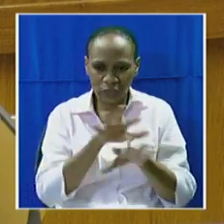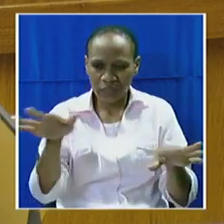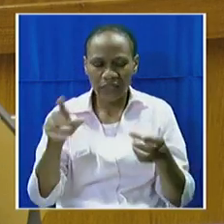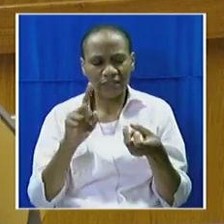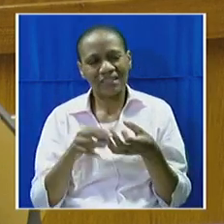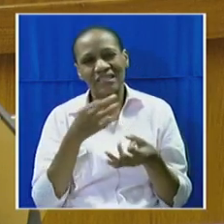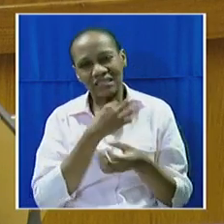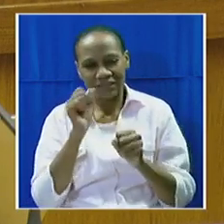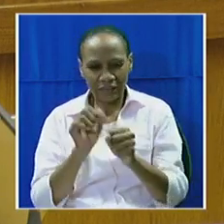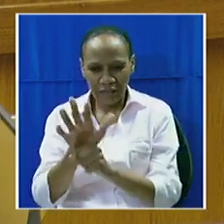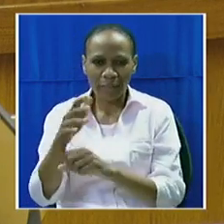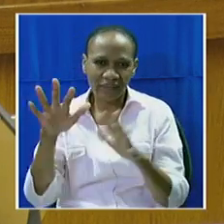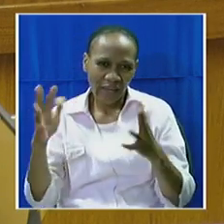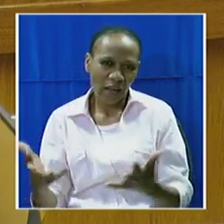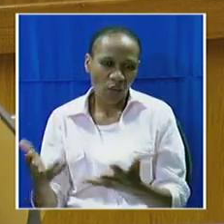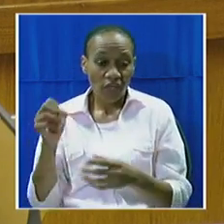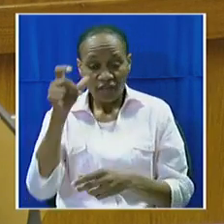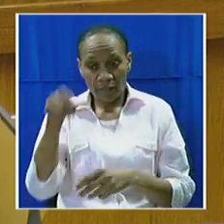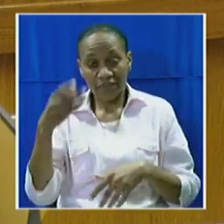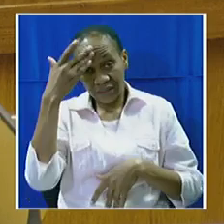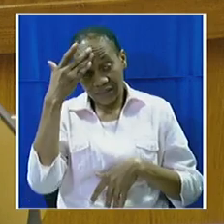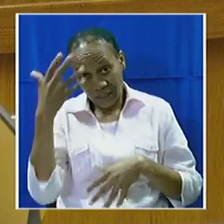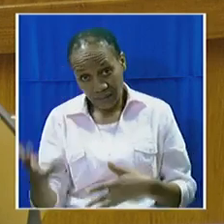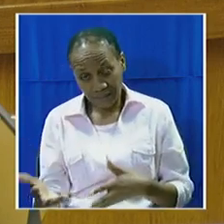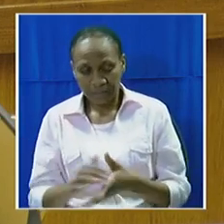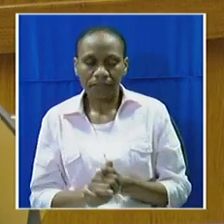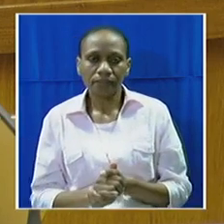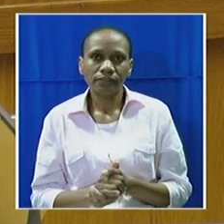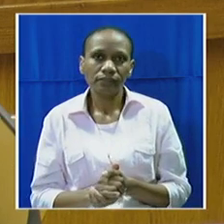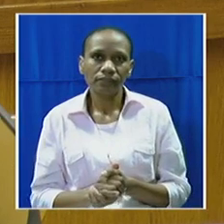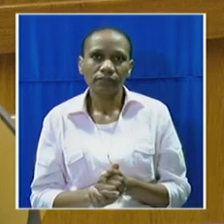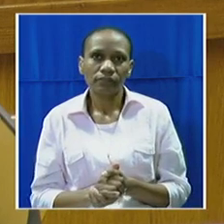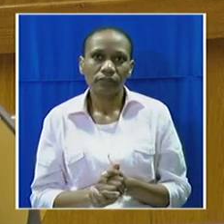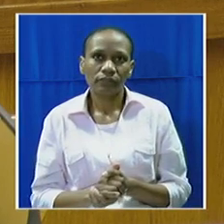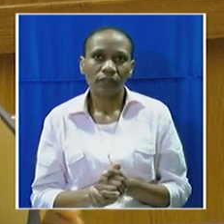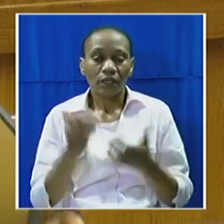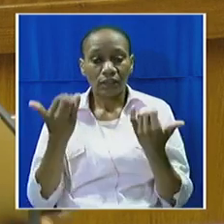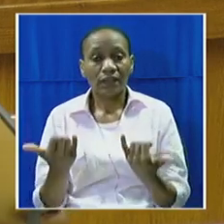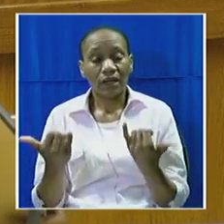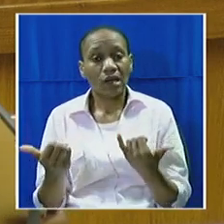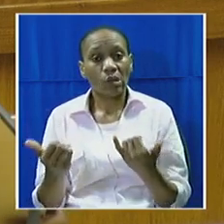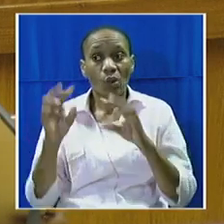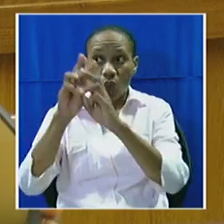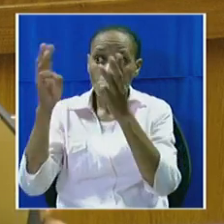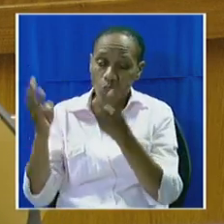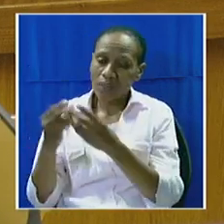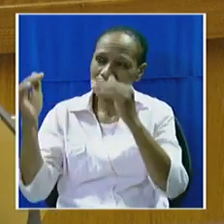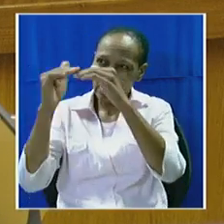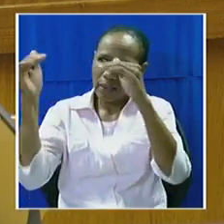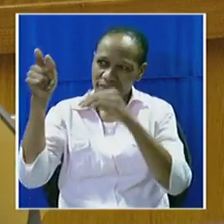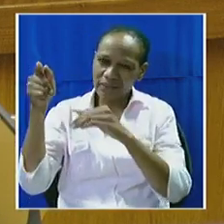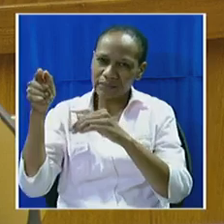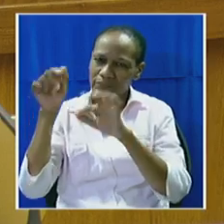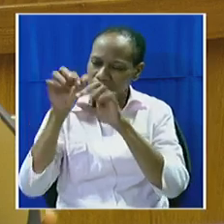risk impact of COVID-19 coronavirus to very high to the global level.